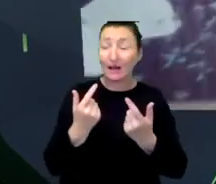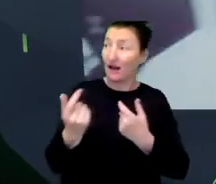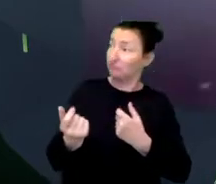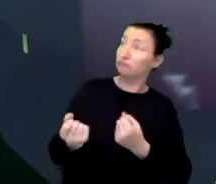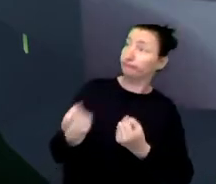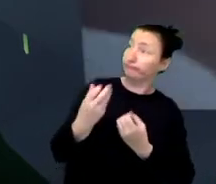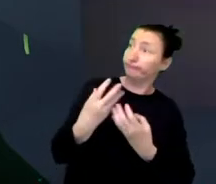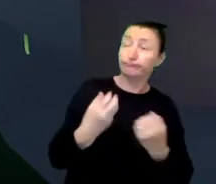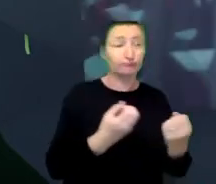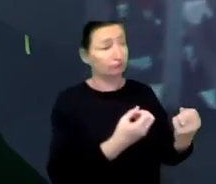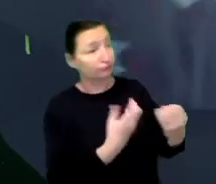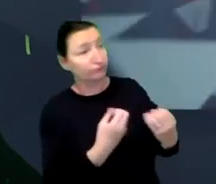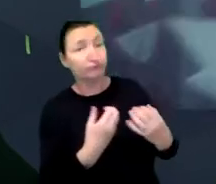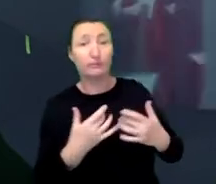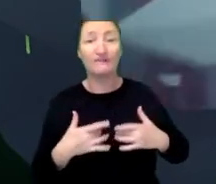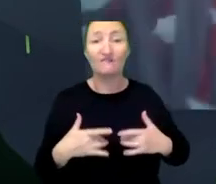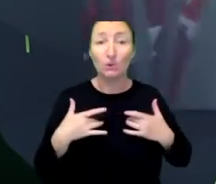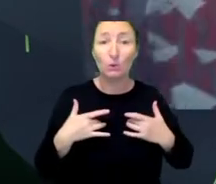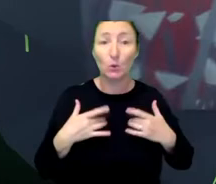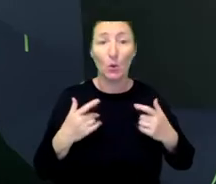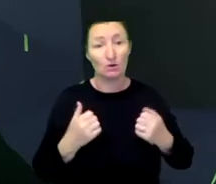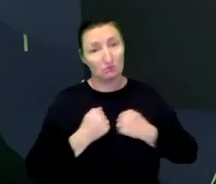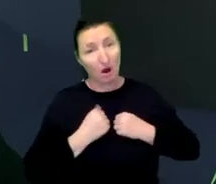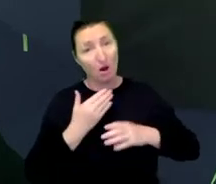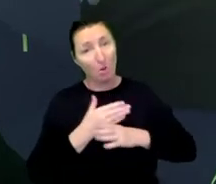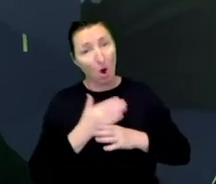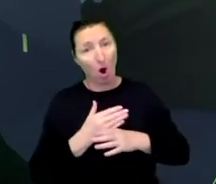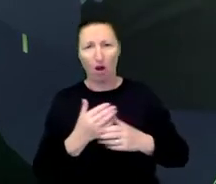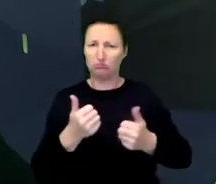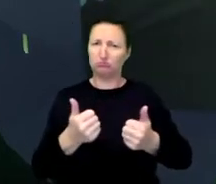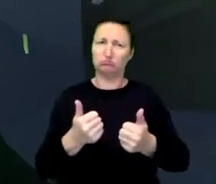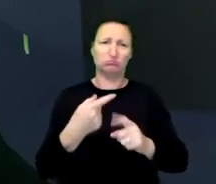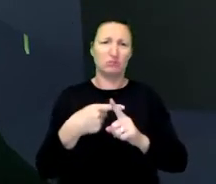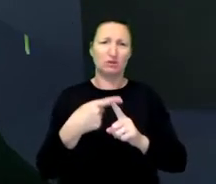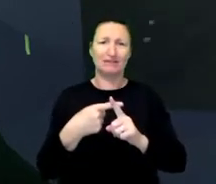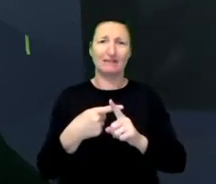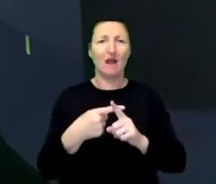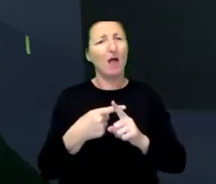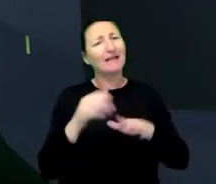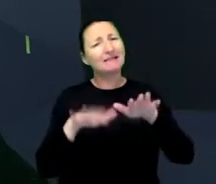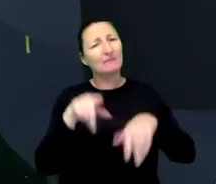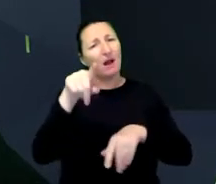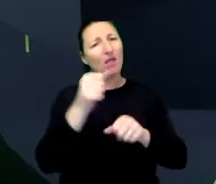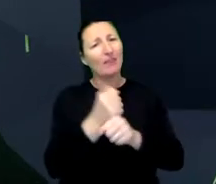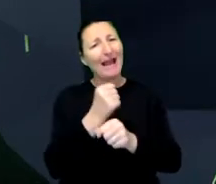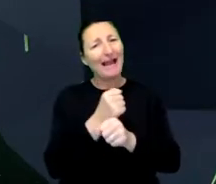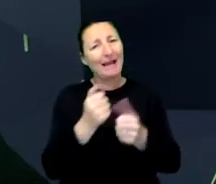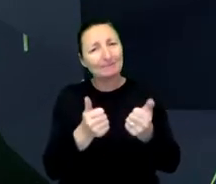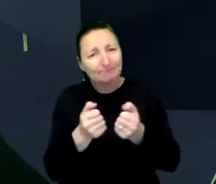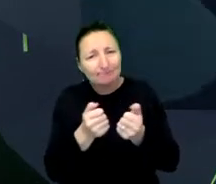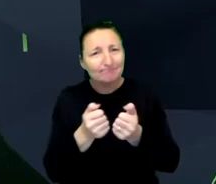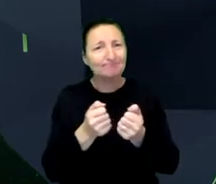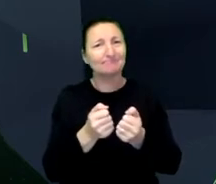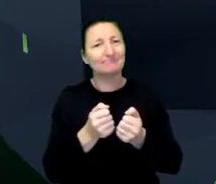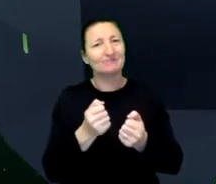on their work. And yeah, I think this game can definitely have the similar effect. So yeah, I'm curious to see like how it feels for us to